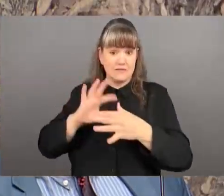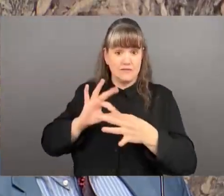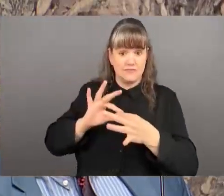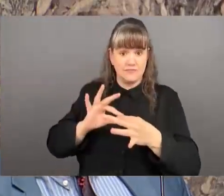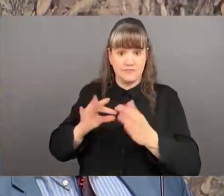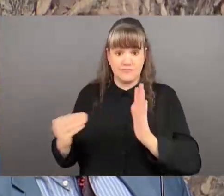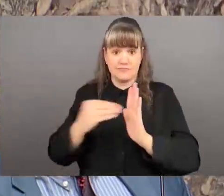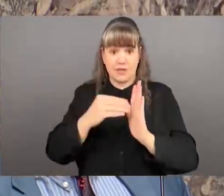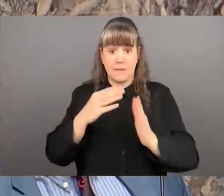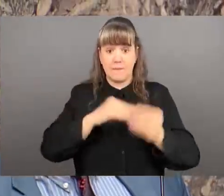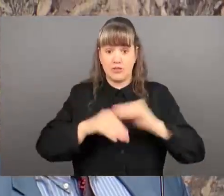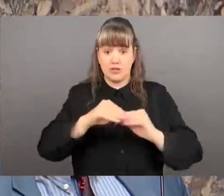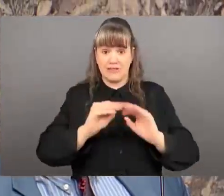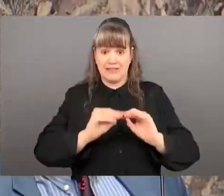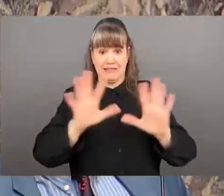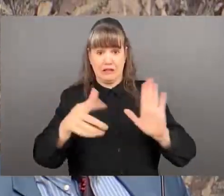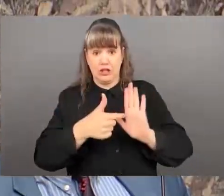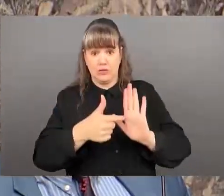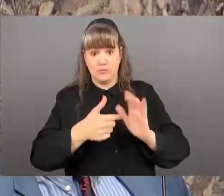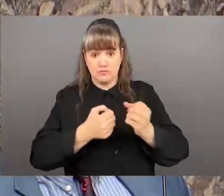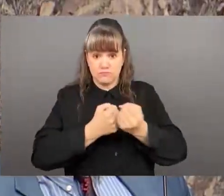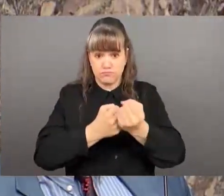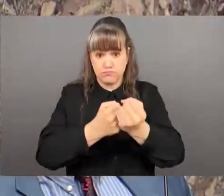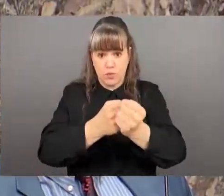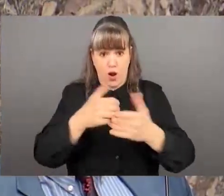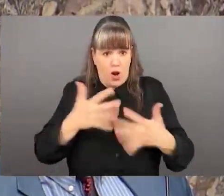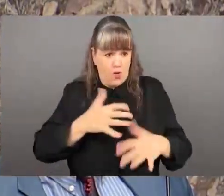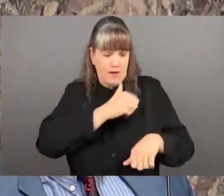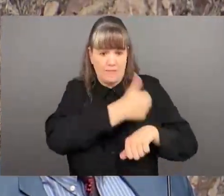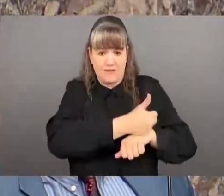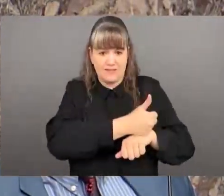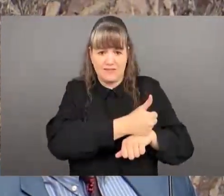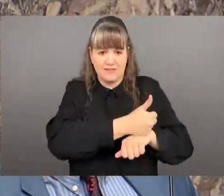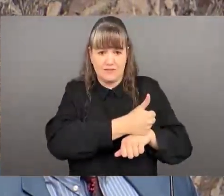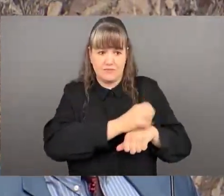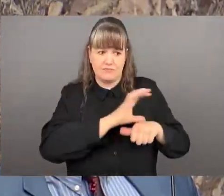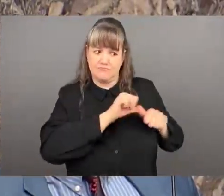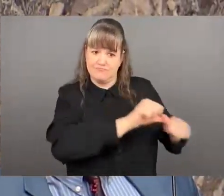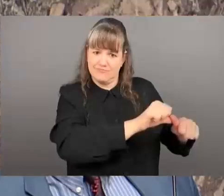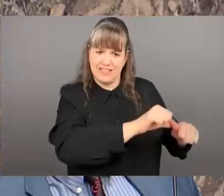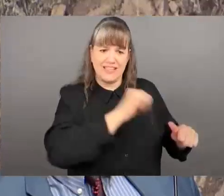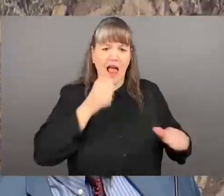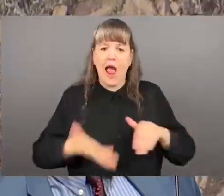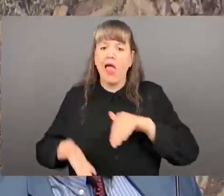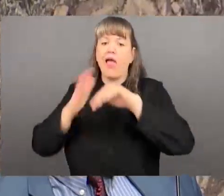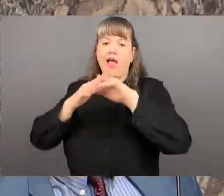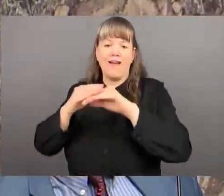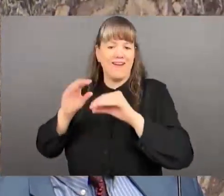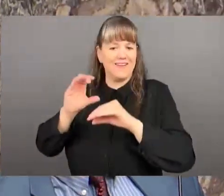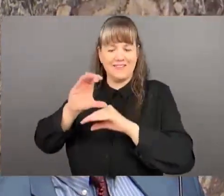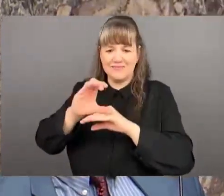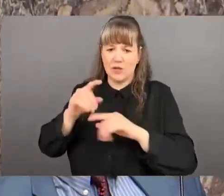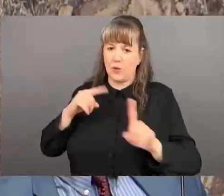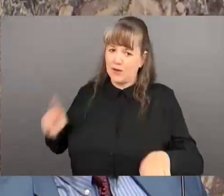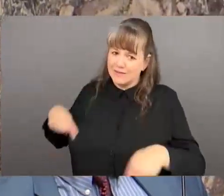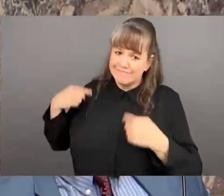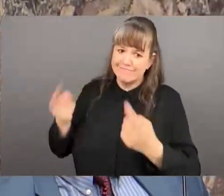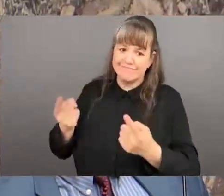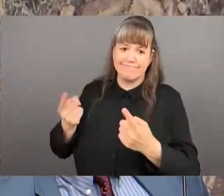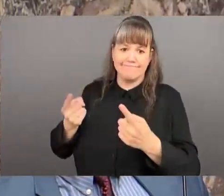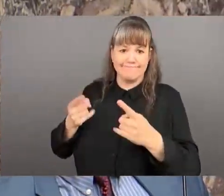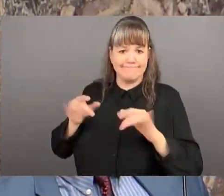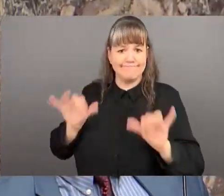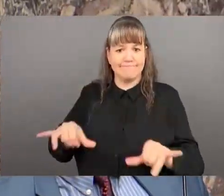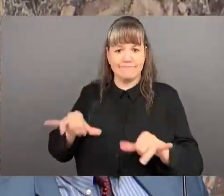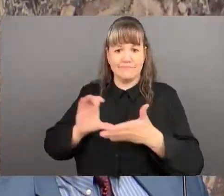work that's already in place for treatment and recovery services. It's not for new services, because this is not an issue that this government has taken